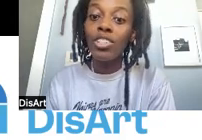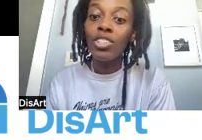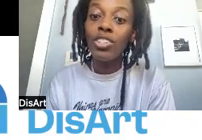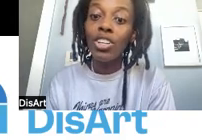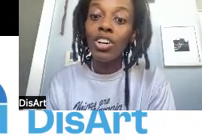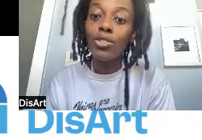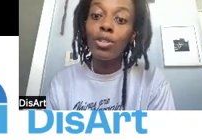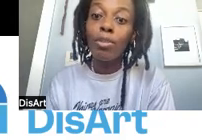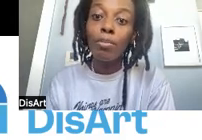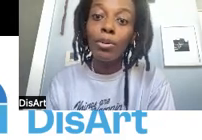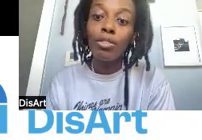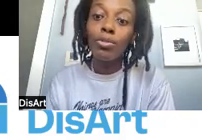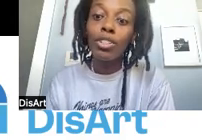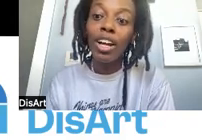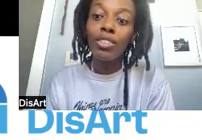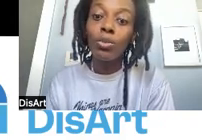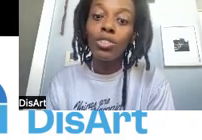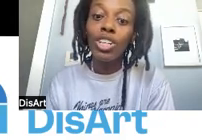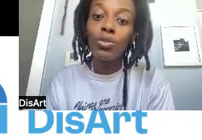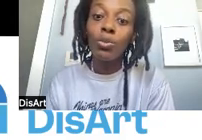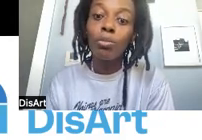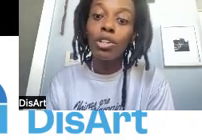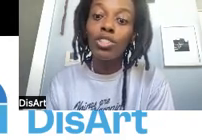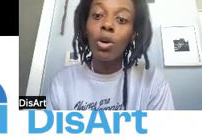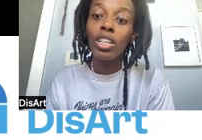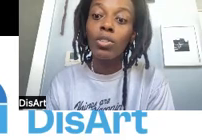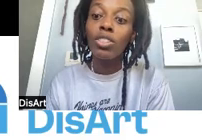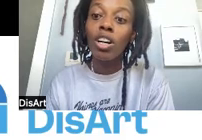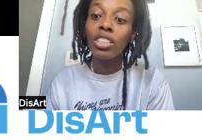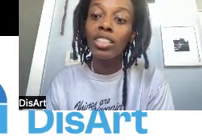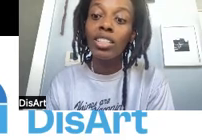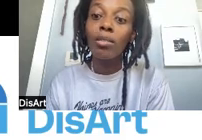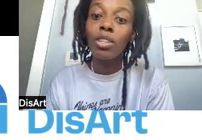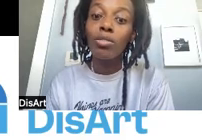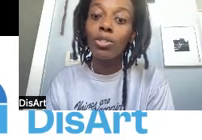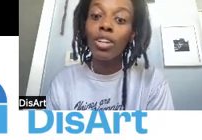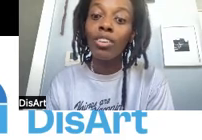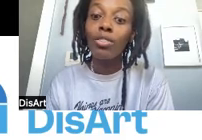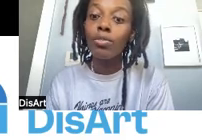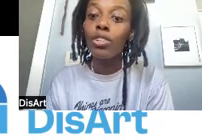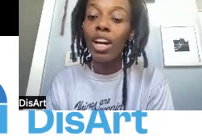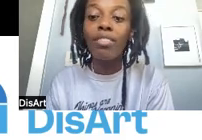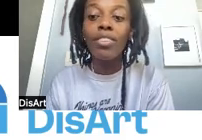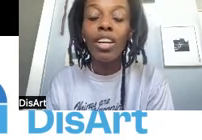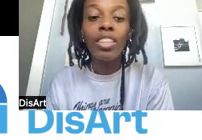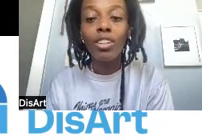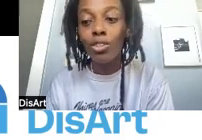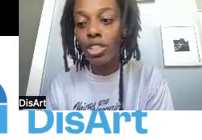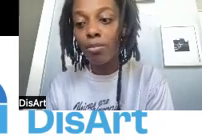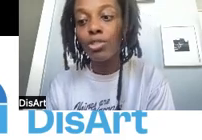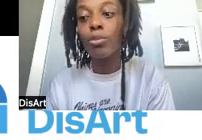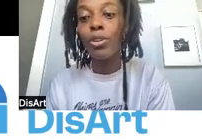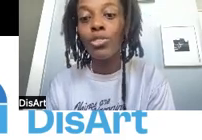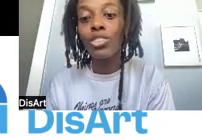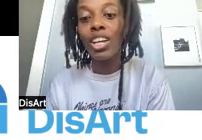at a march. There are three people in the foreground in wheelchairs with one person walking with a dog next to them in the foreground of the photograph. They are